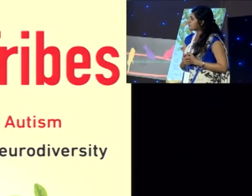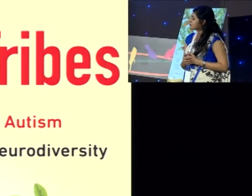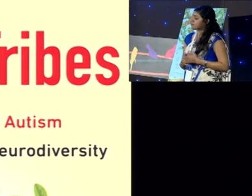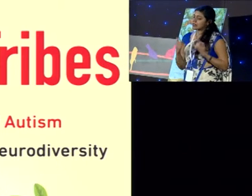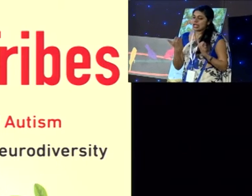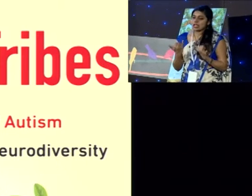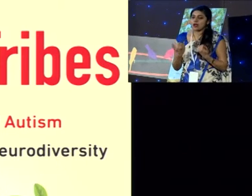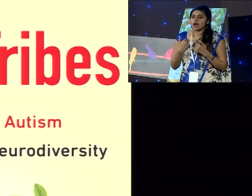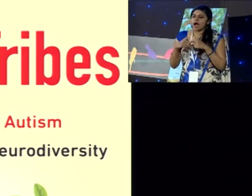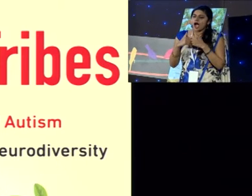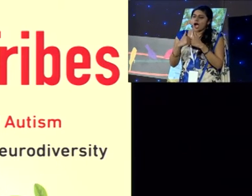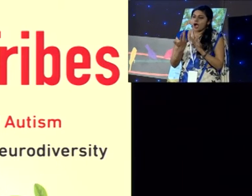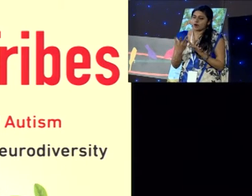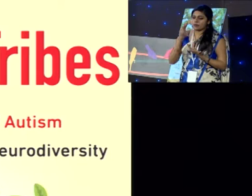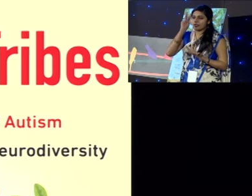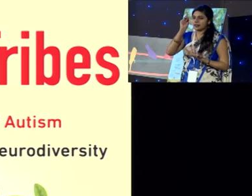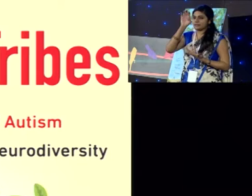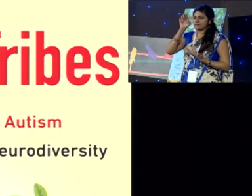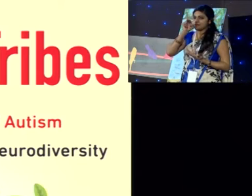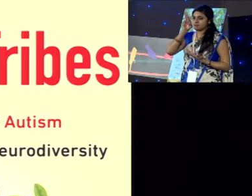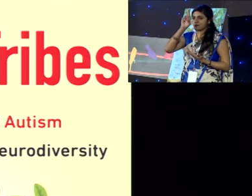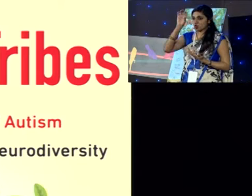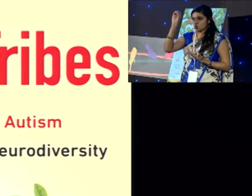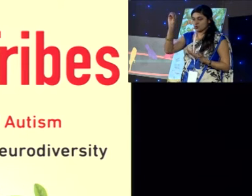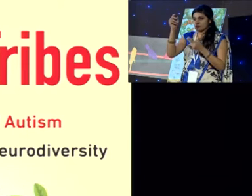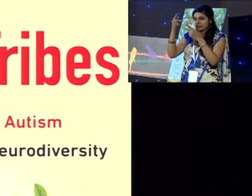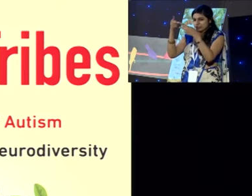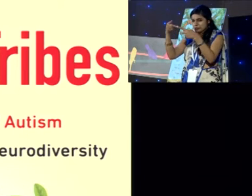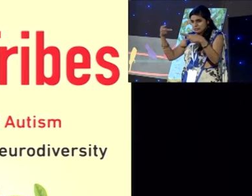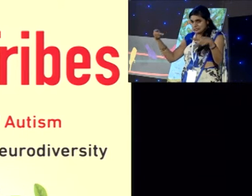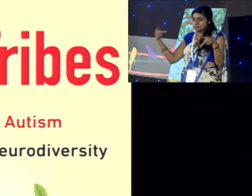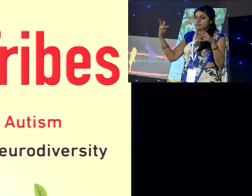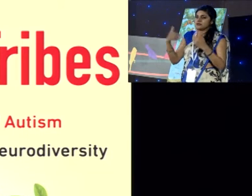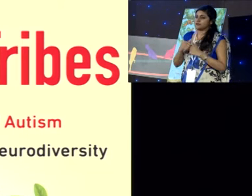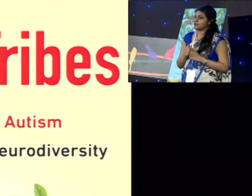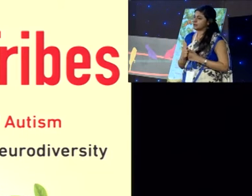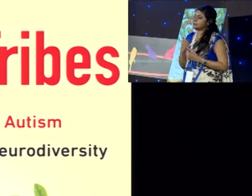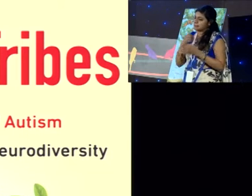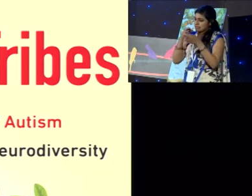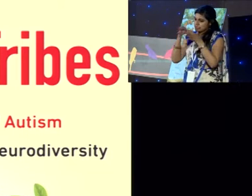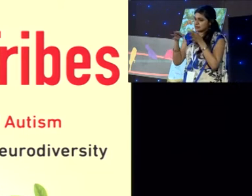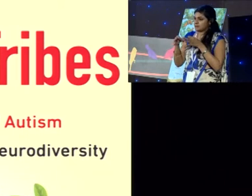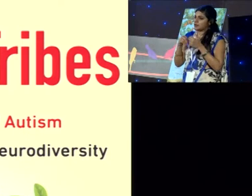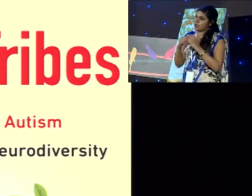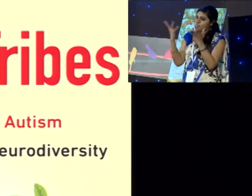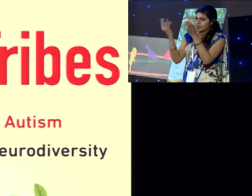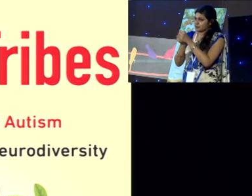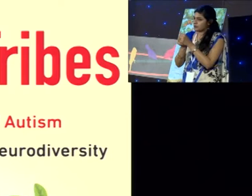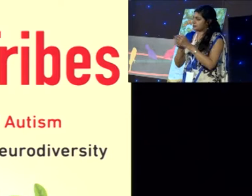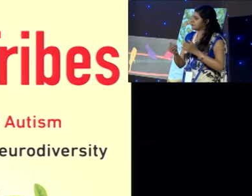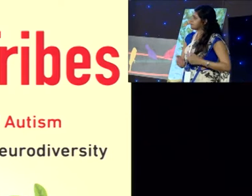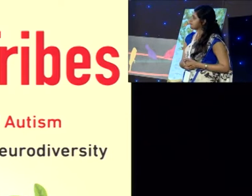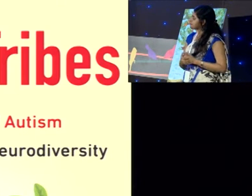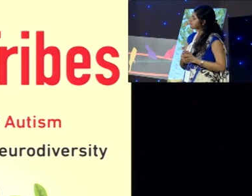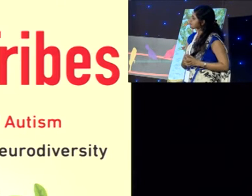inclusion. And neurodiversity, I think, is a really fantastic, relatively new idea. It's the idea